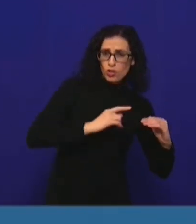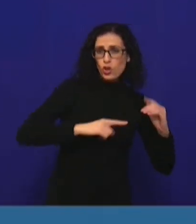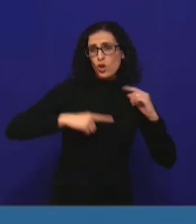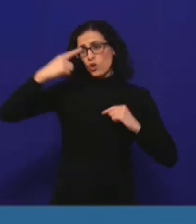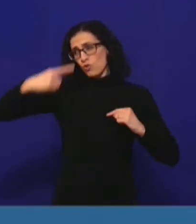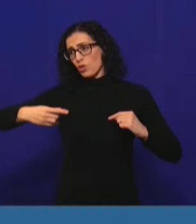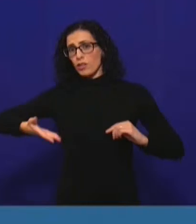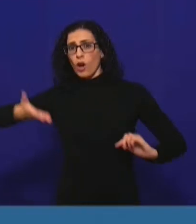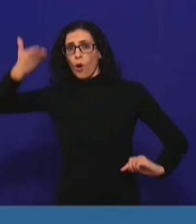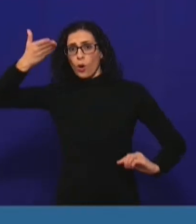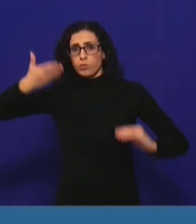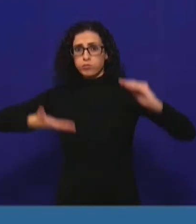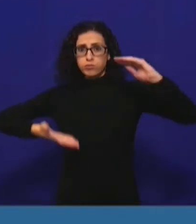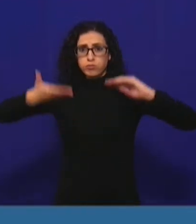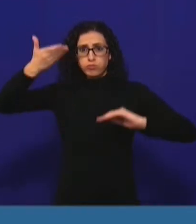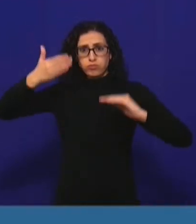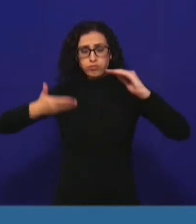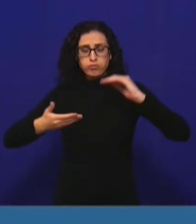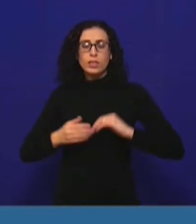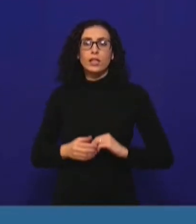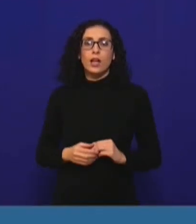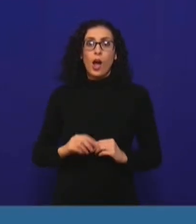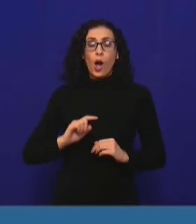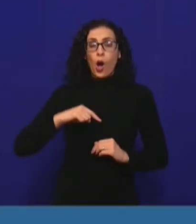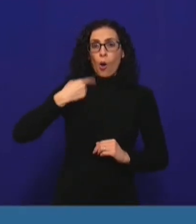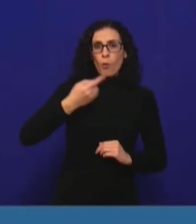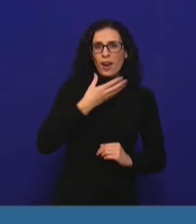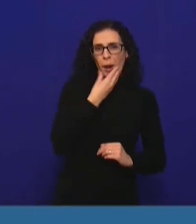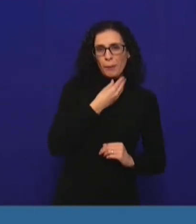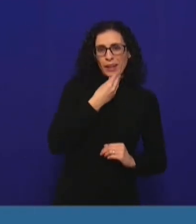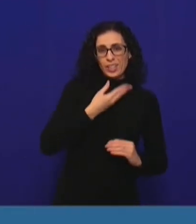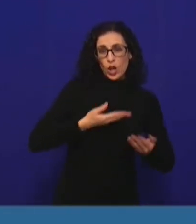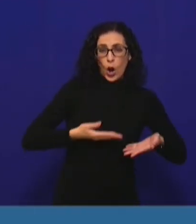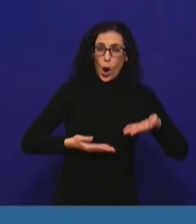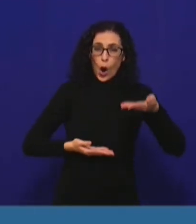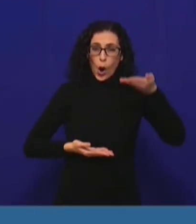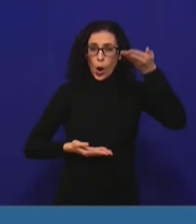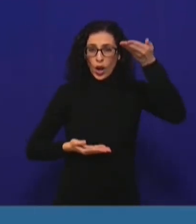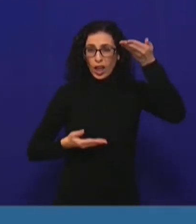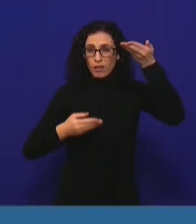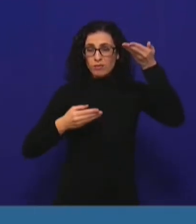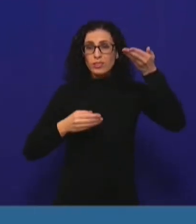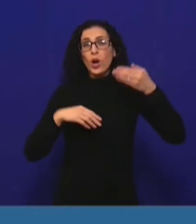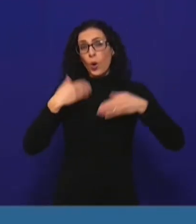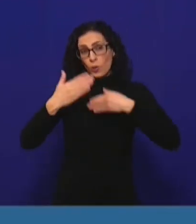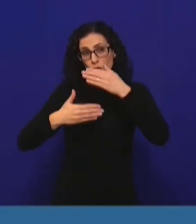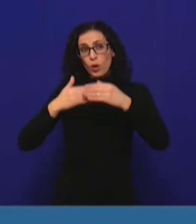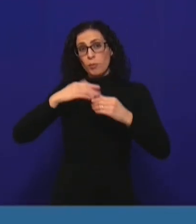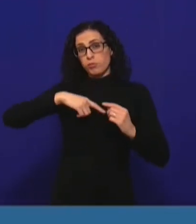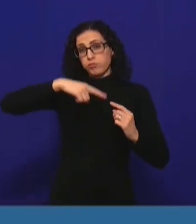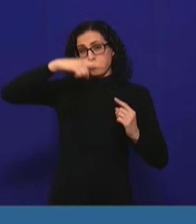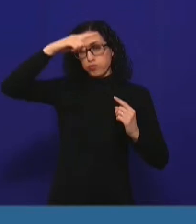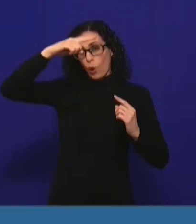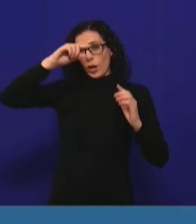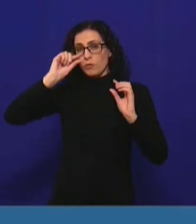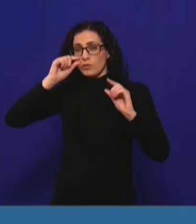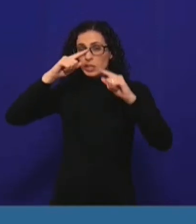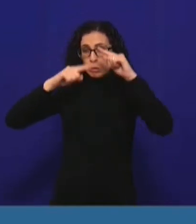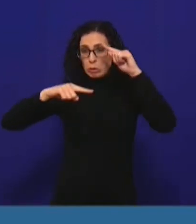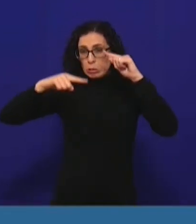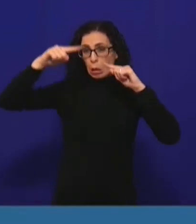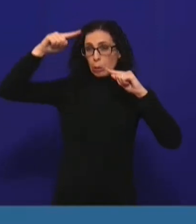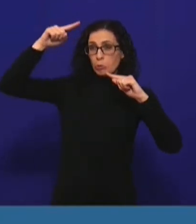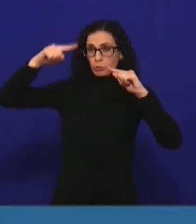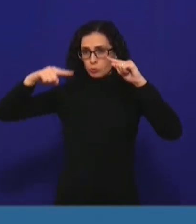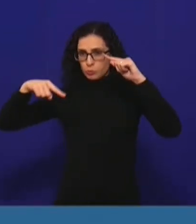ta' każijiet li kellna tela ftit wara l-miliet u sa issa qiegħed jibqa' għoli u jvara minn